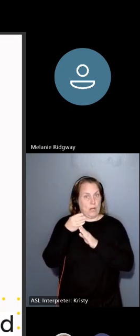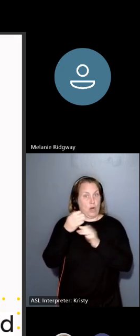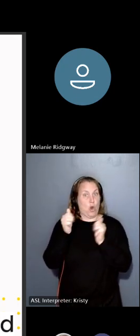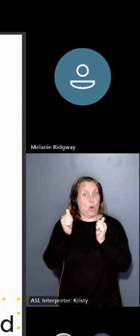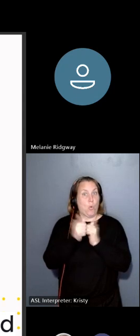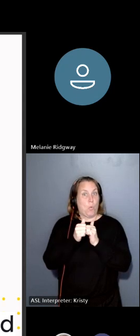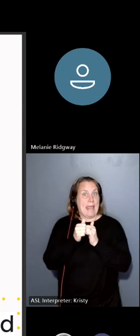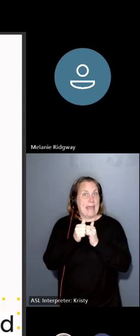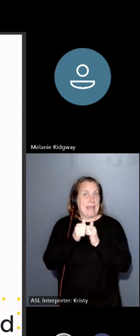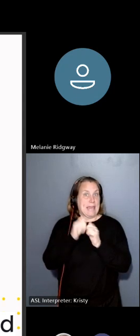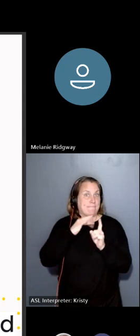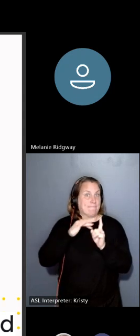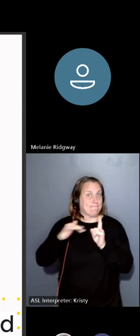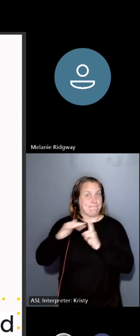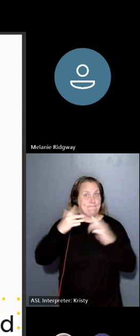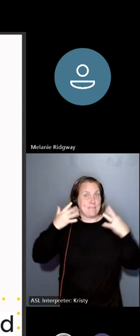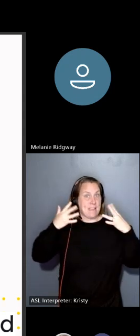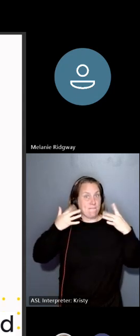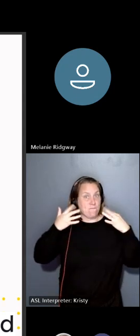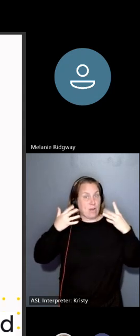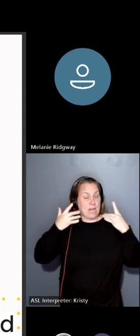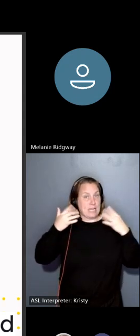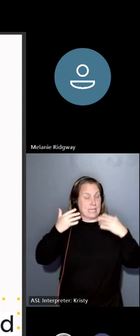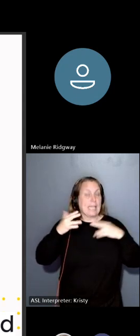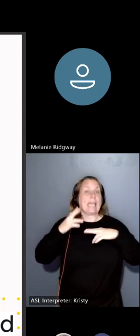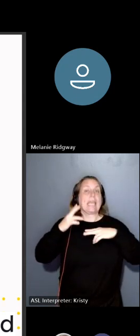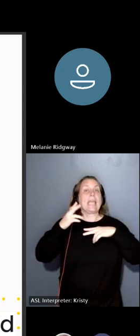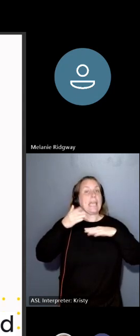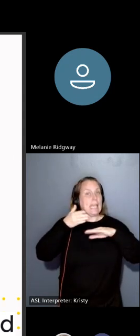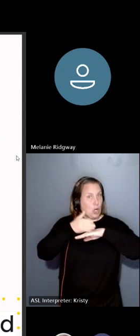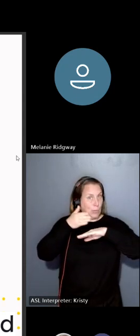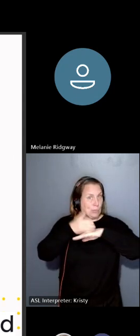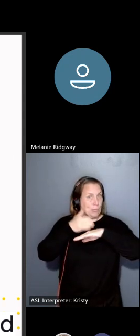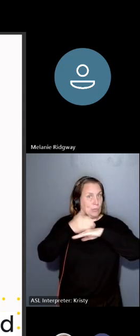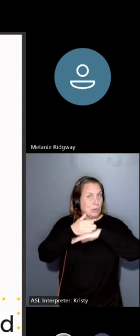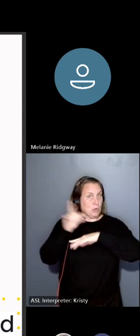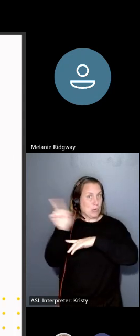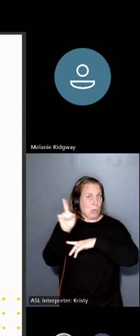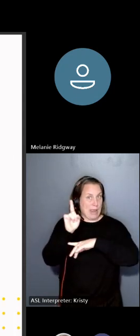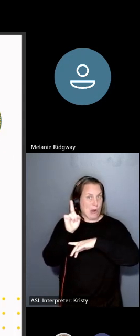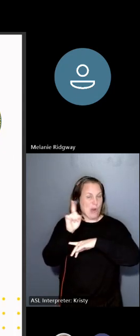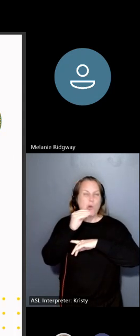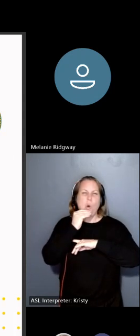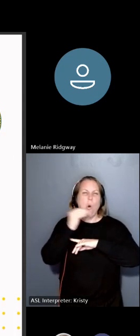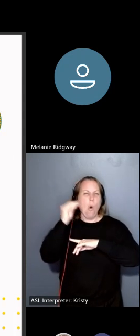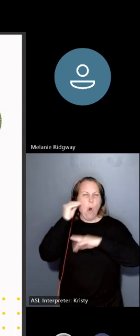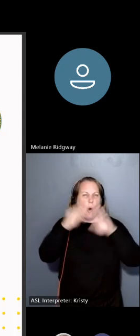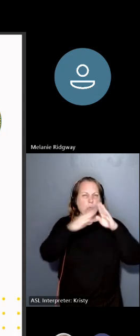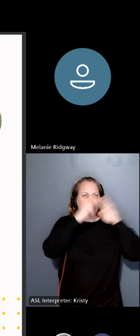carpentry in the residential housing sector. Please forward.